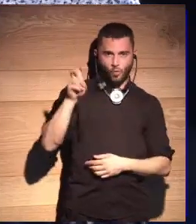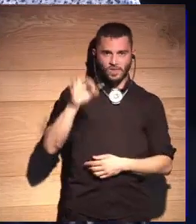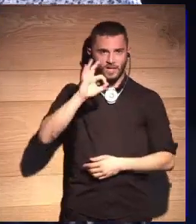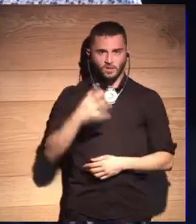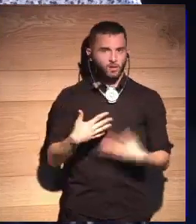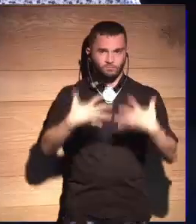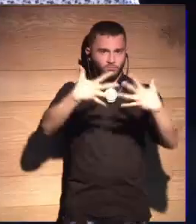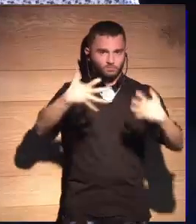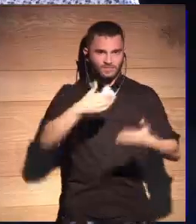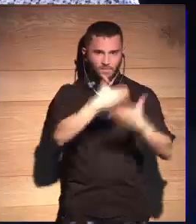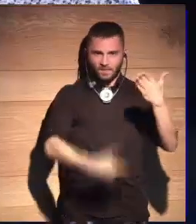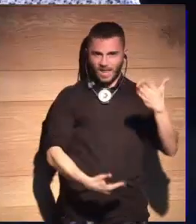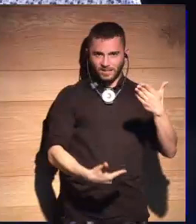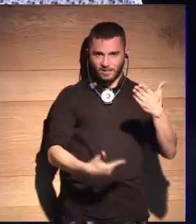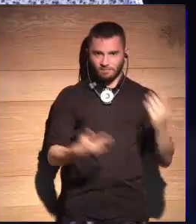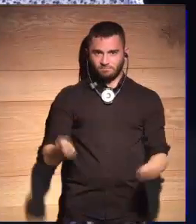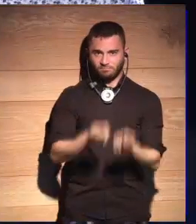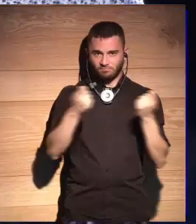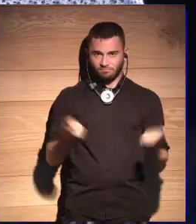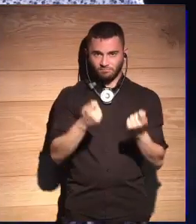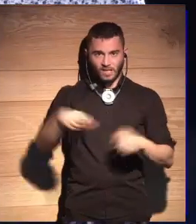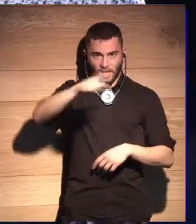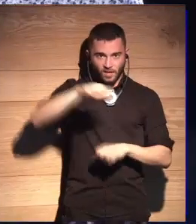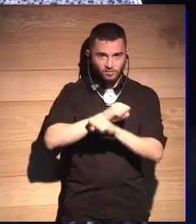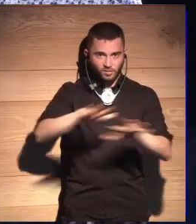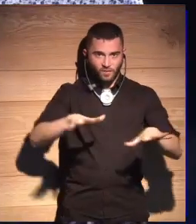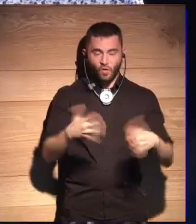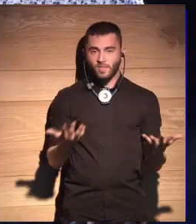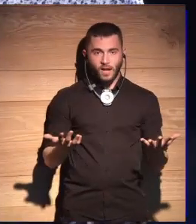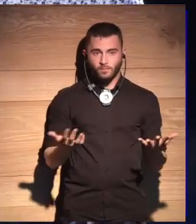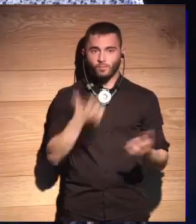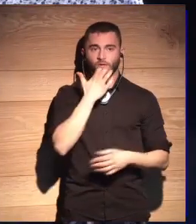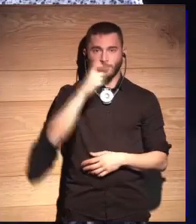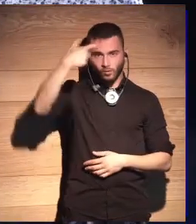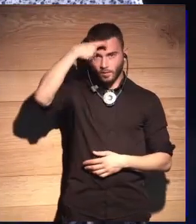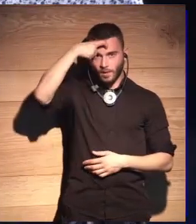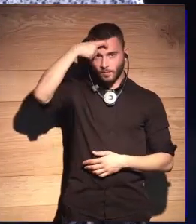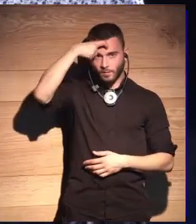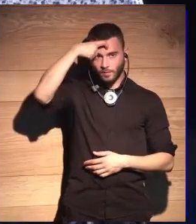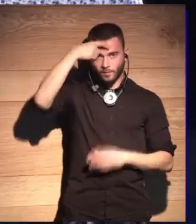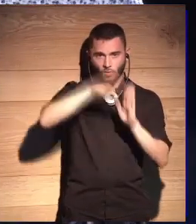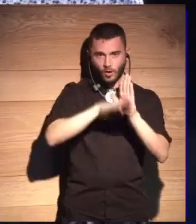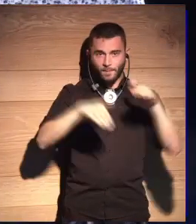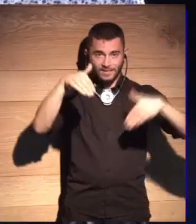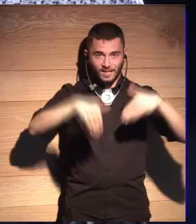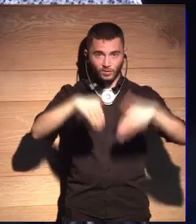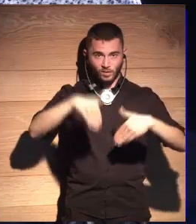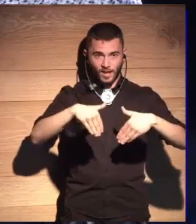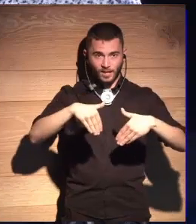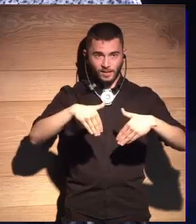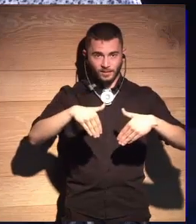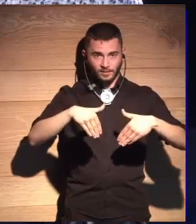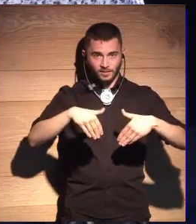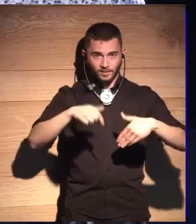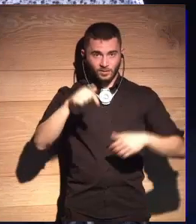parties do afterwards? Or is it just a press release for them to disseminate their ideas? For example, the concept of an electoral